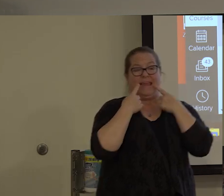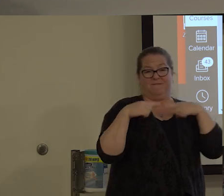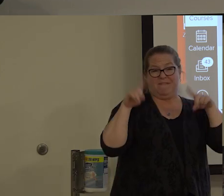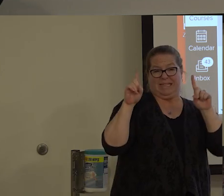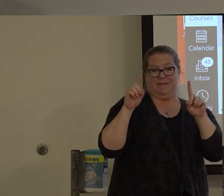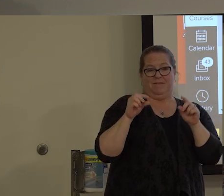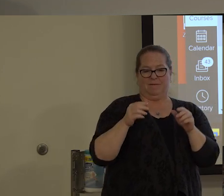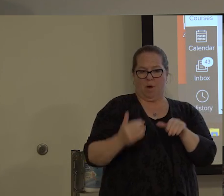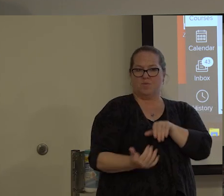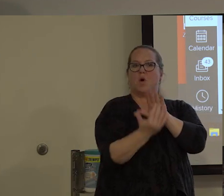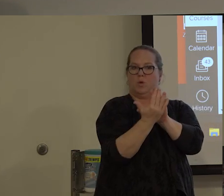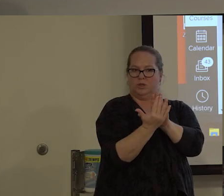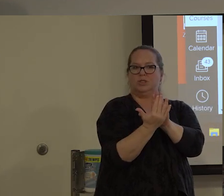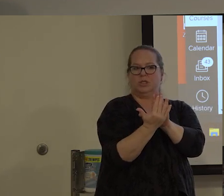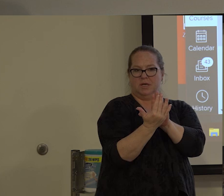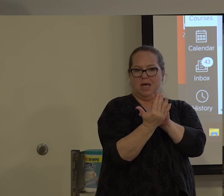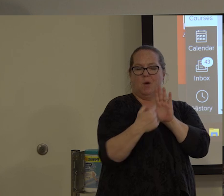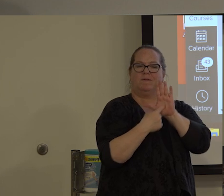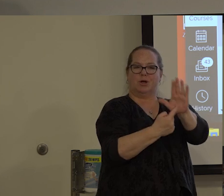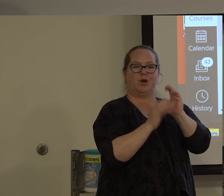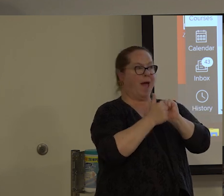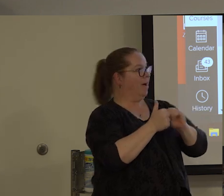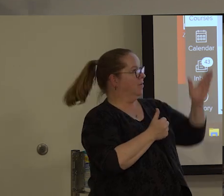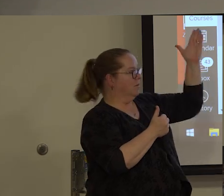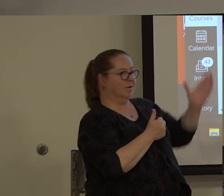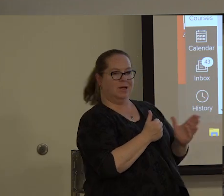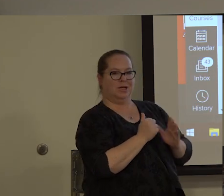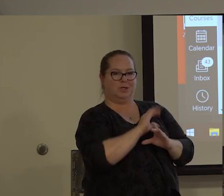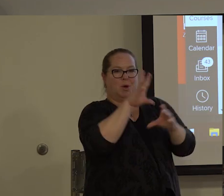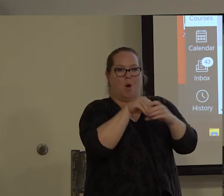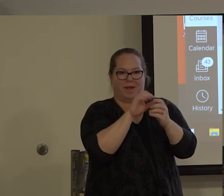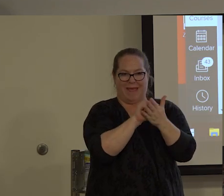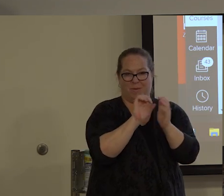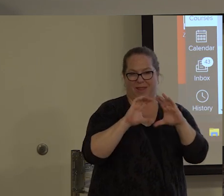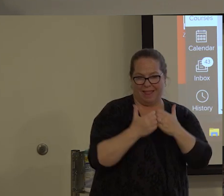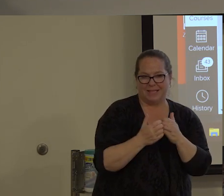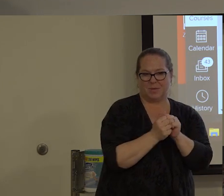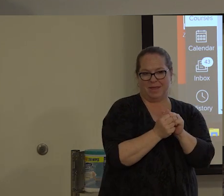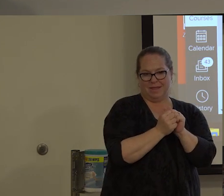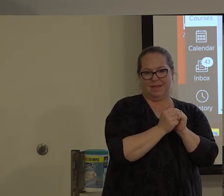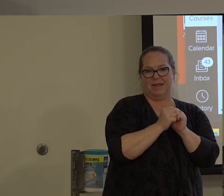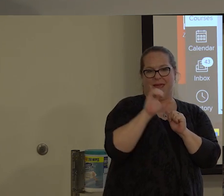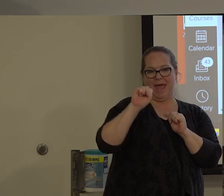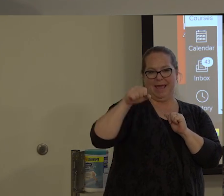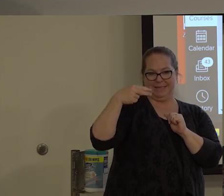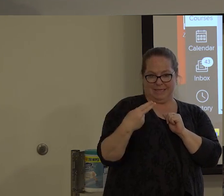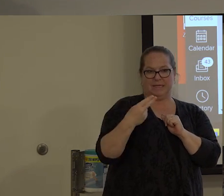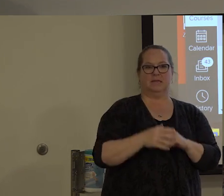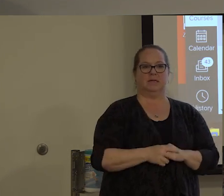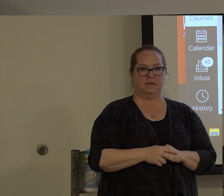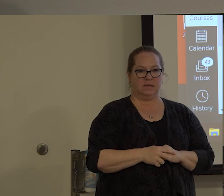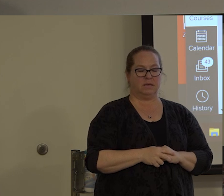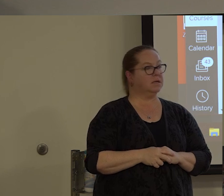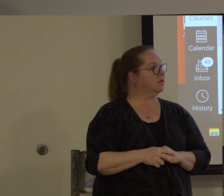well, we've shown you how we employ the communicative method in these activities and with the course structure in general. Now, I